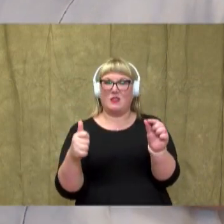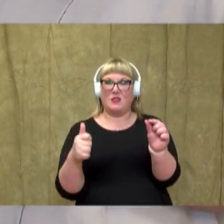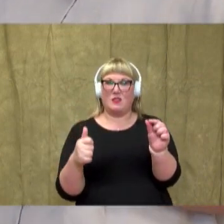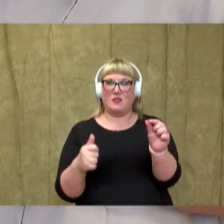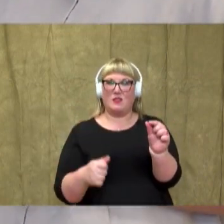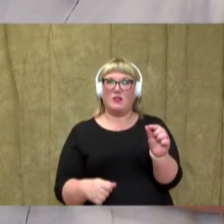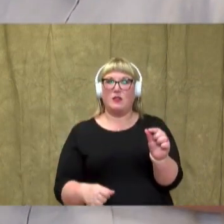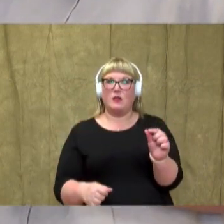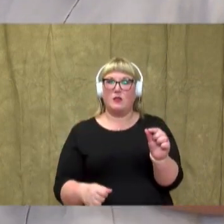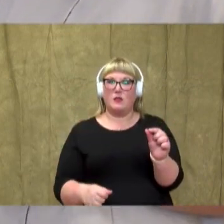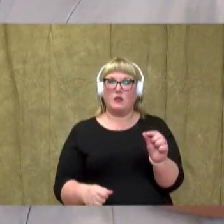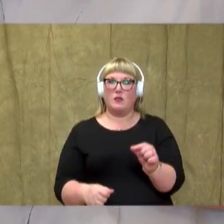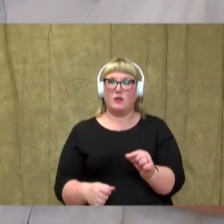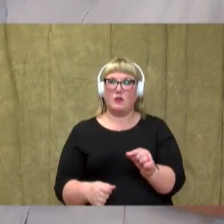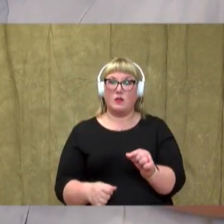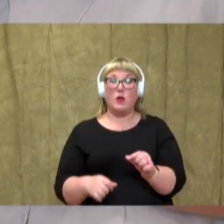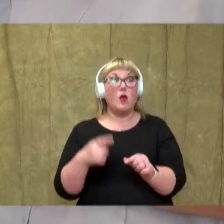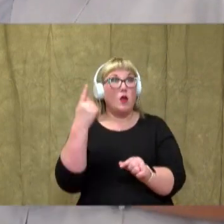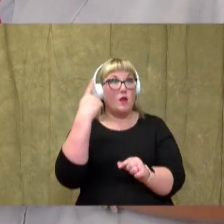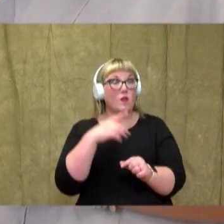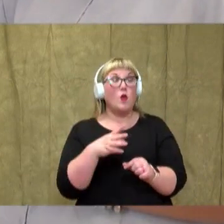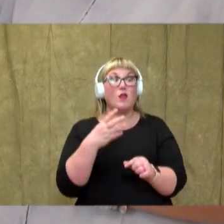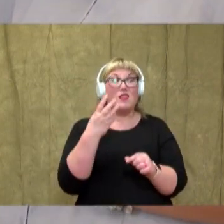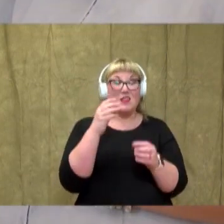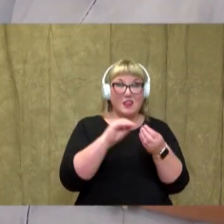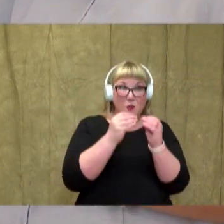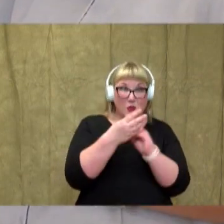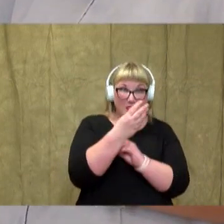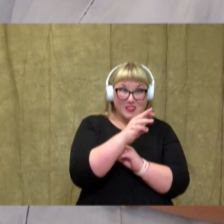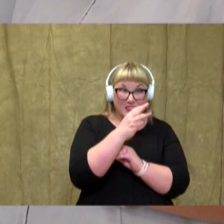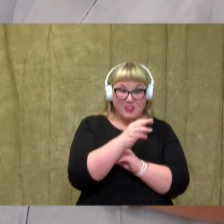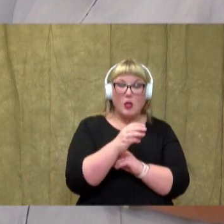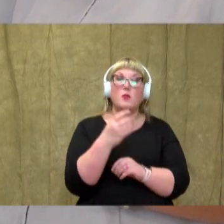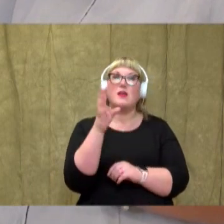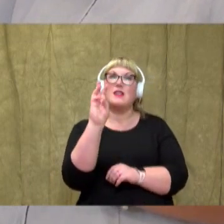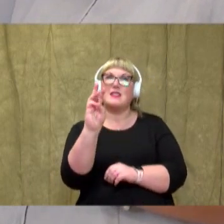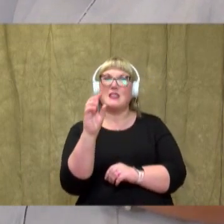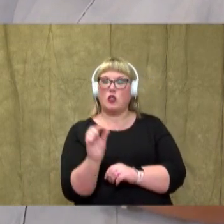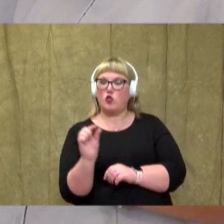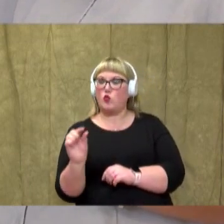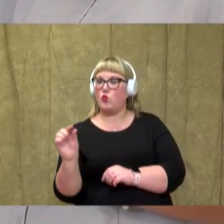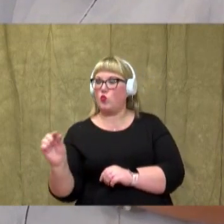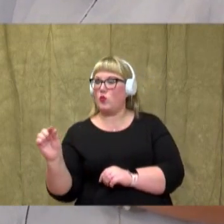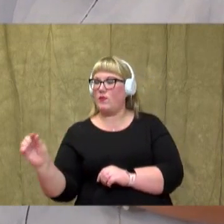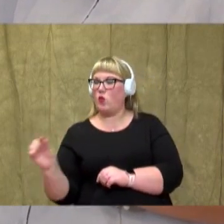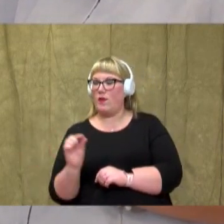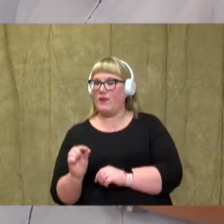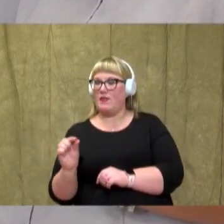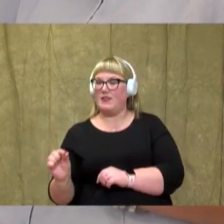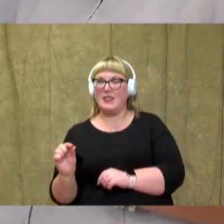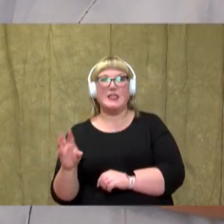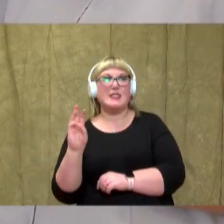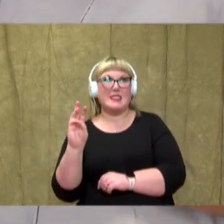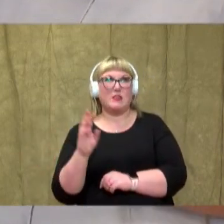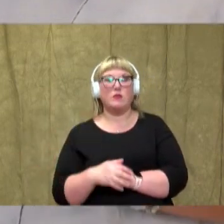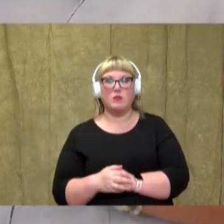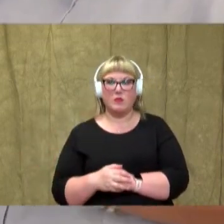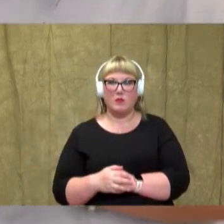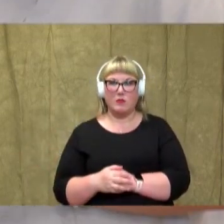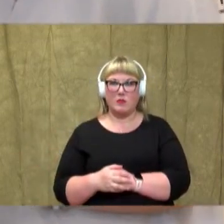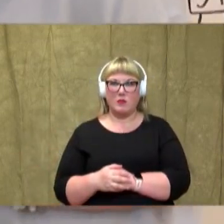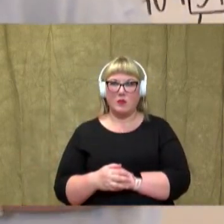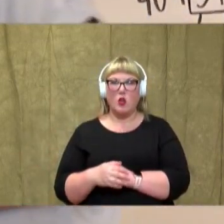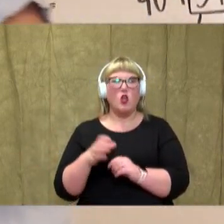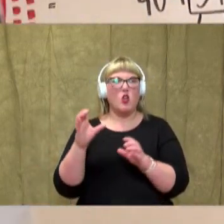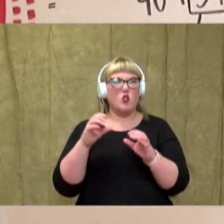number 16. For the number 16, I have 6 cubes in the ones place. Let's do a